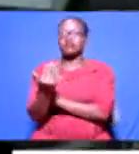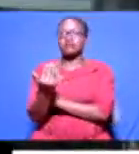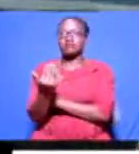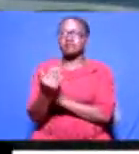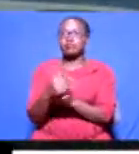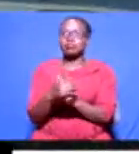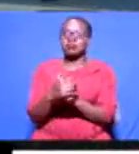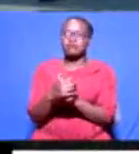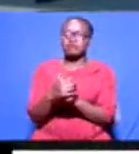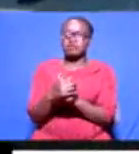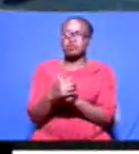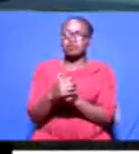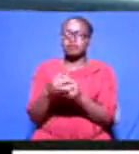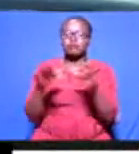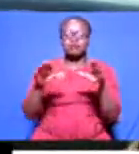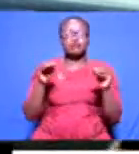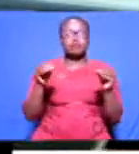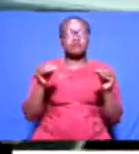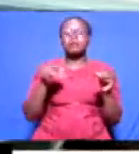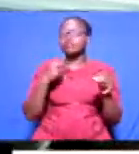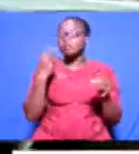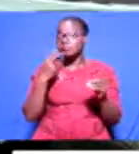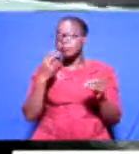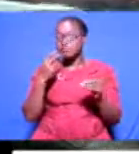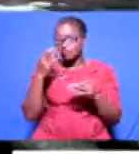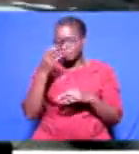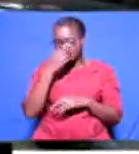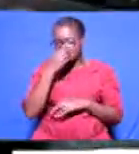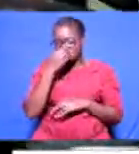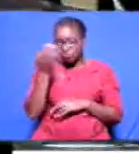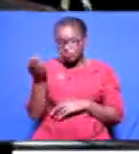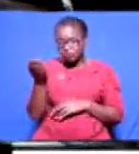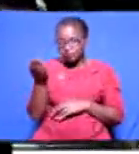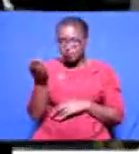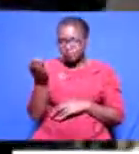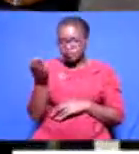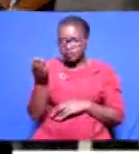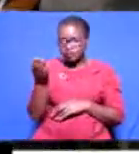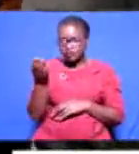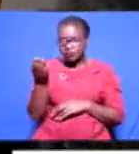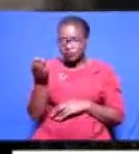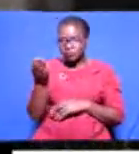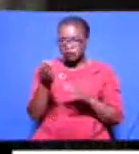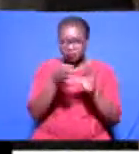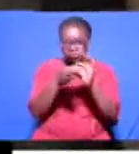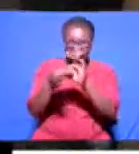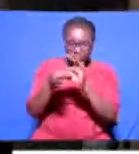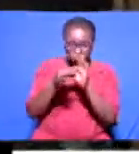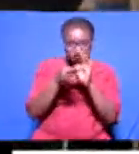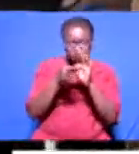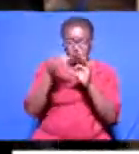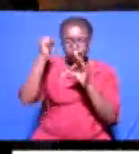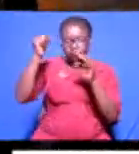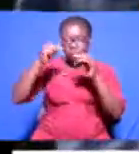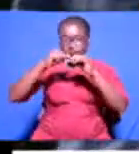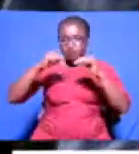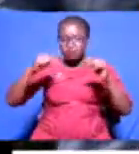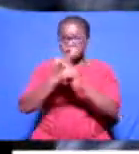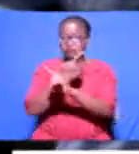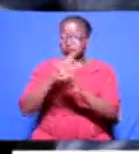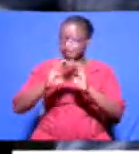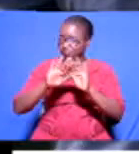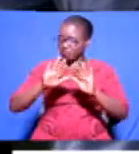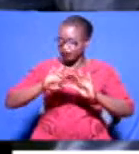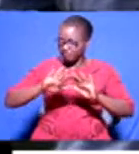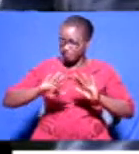The president was received by the Deputy President William Ruto in a rare show of unity, political differences aside, and the